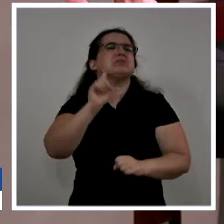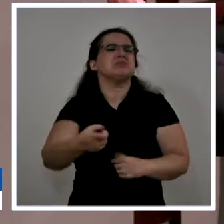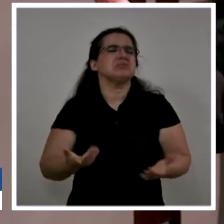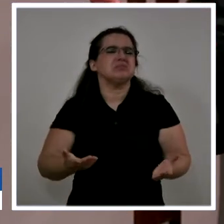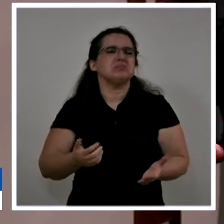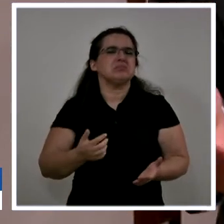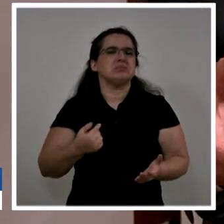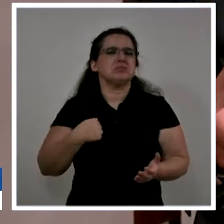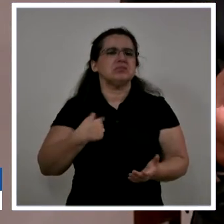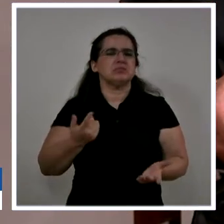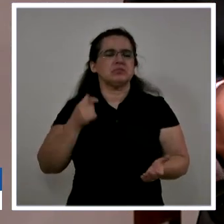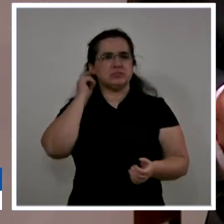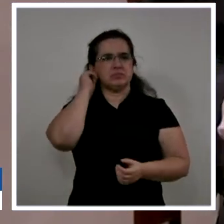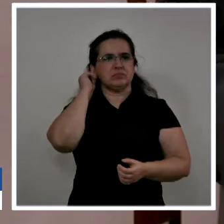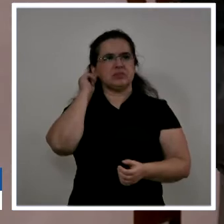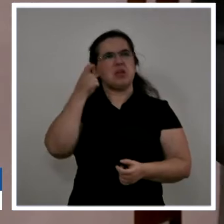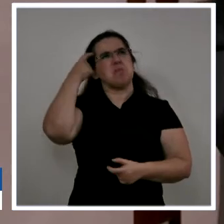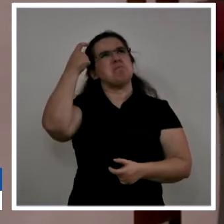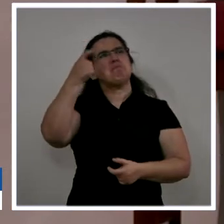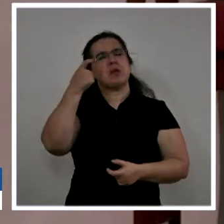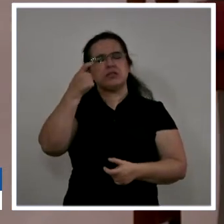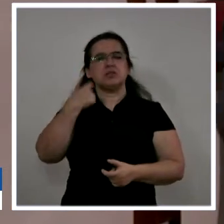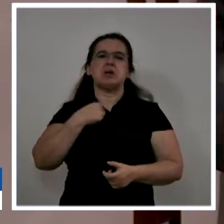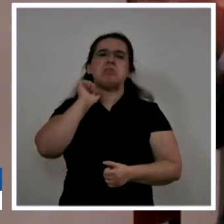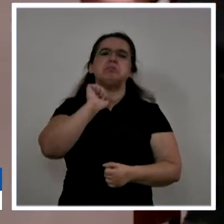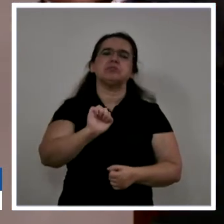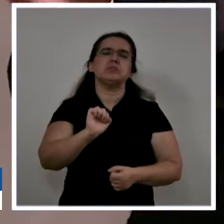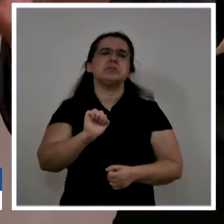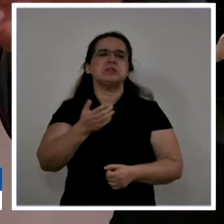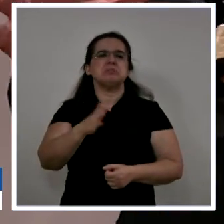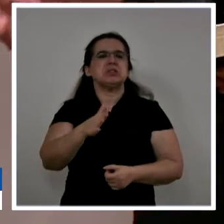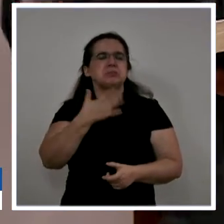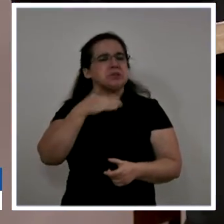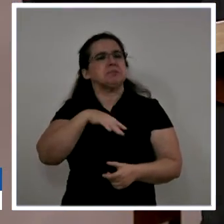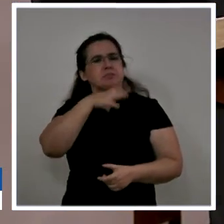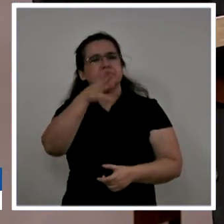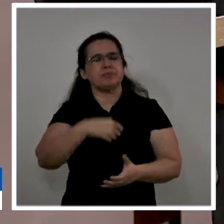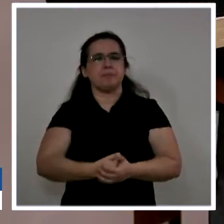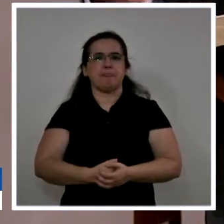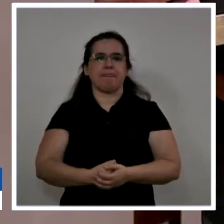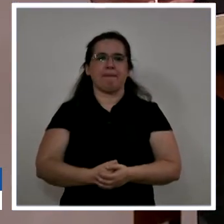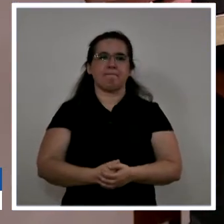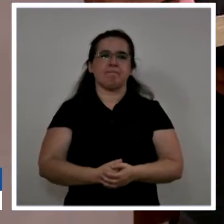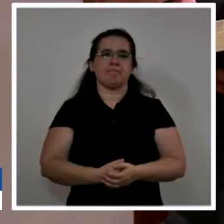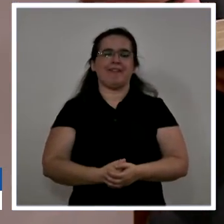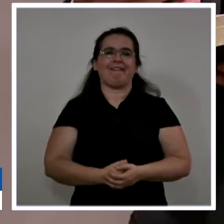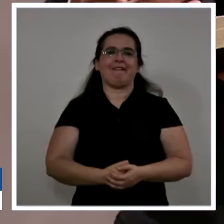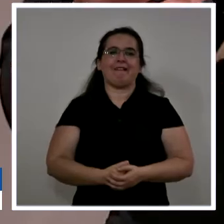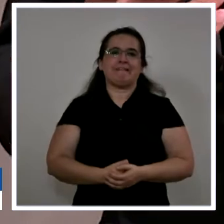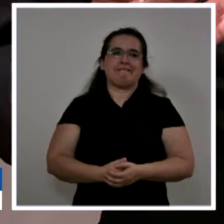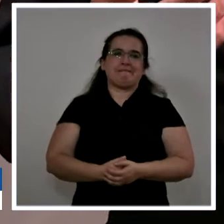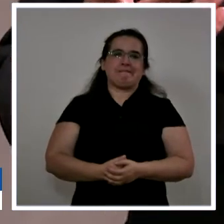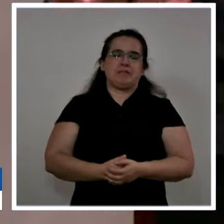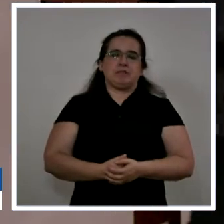vocês? Well, I think it means something like this. Eu acho que significa mais ou menos o seguinte. I have issues that God knows